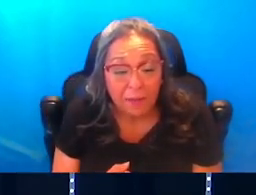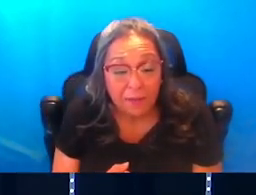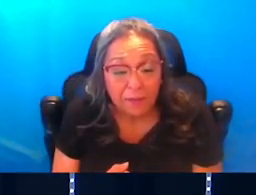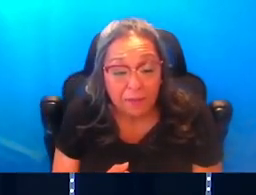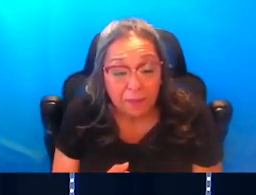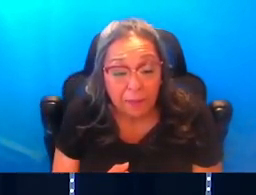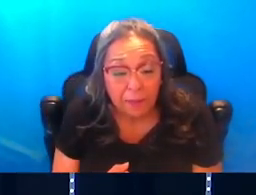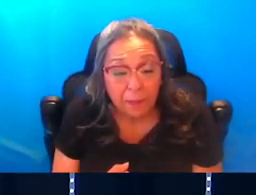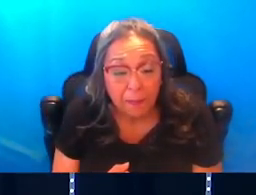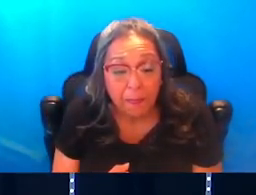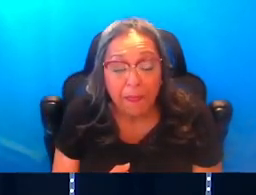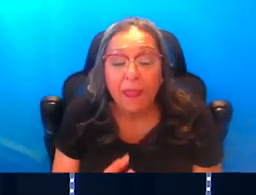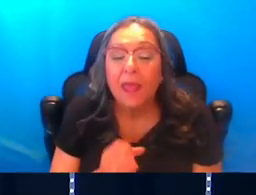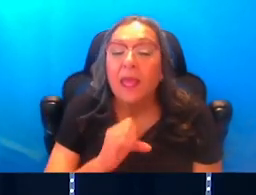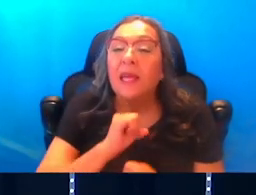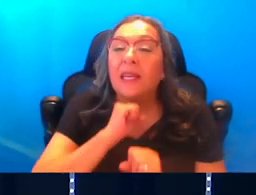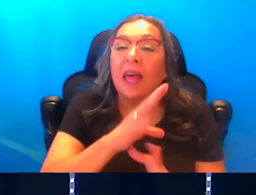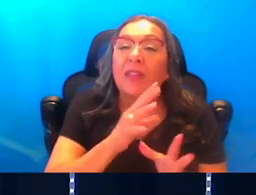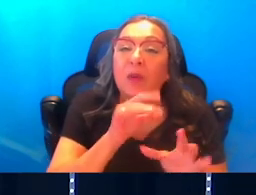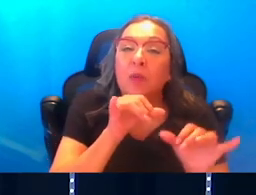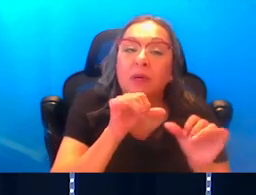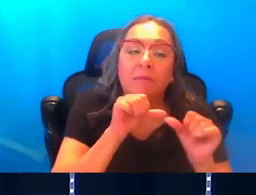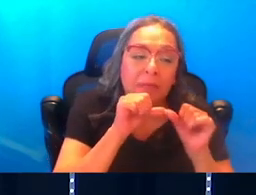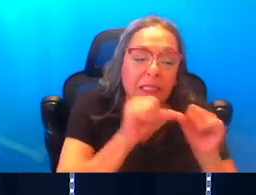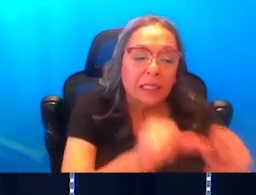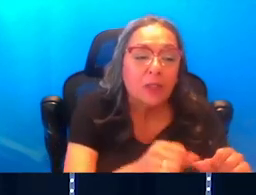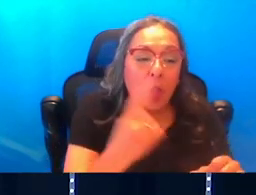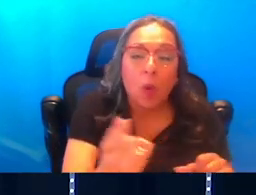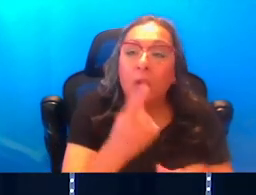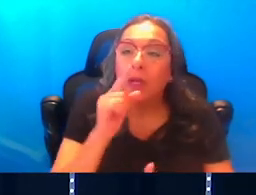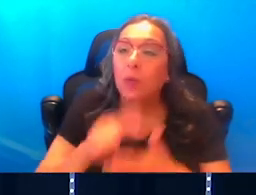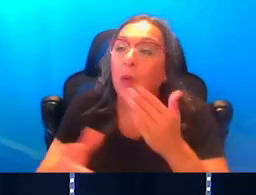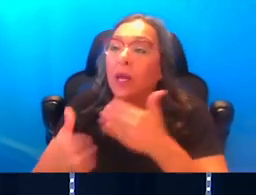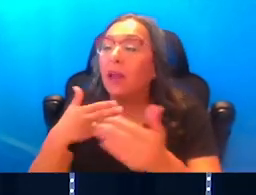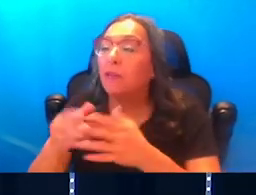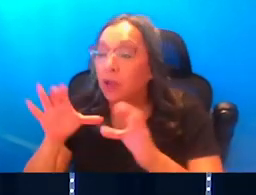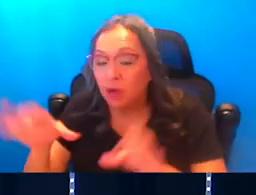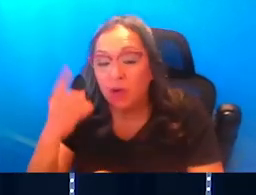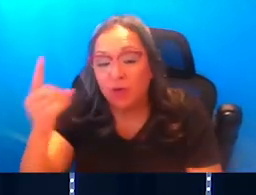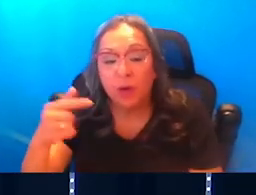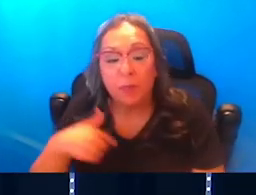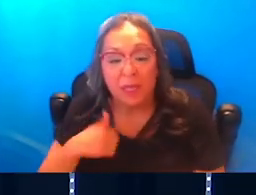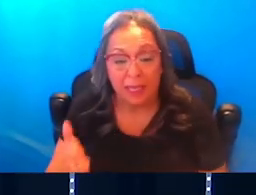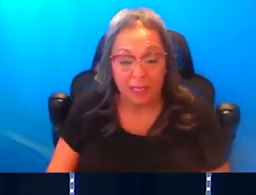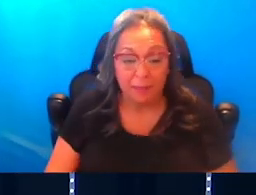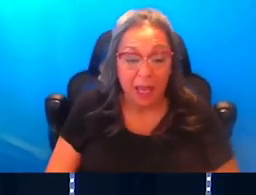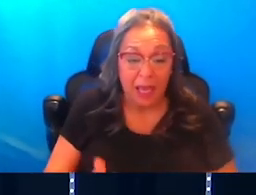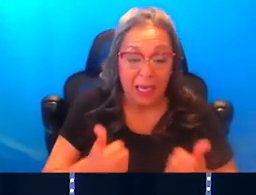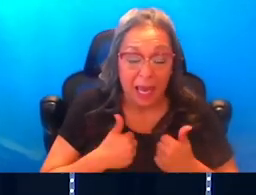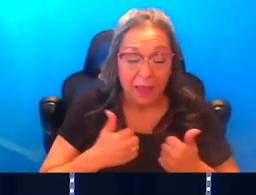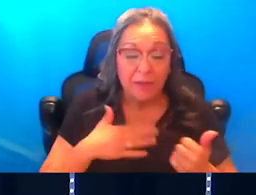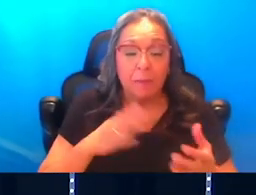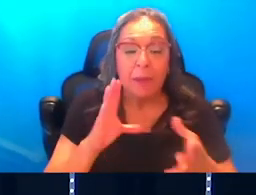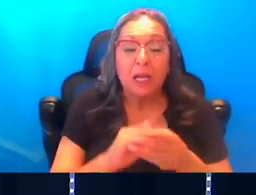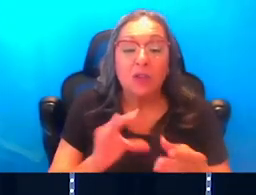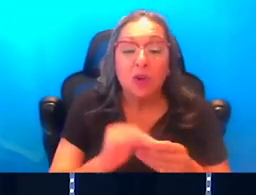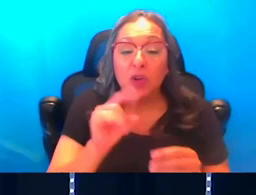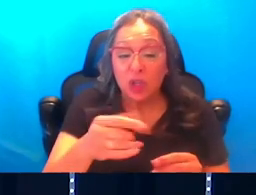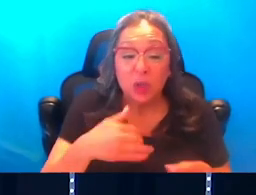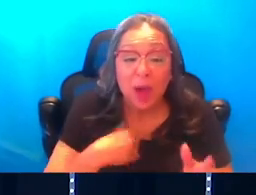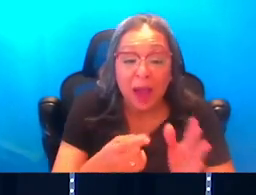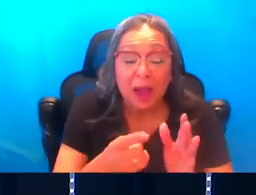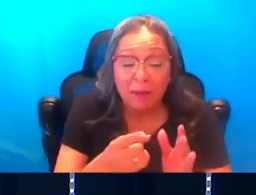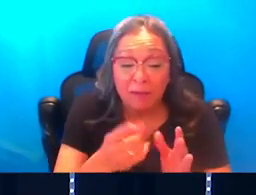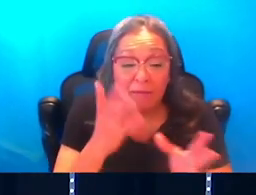Nothing that you've done will remain, just what you do for me. That's my life, and that's my story. Do you have real moments like that in your